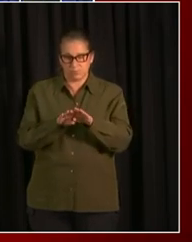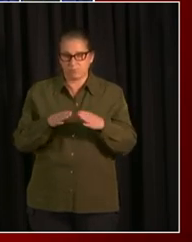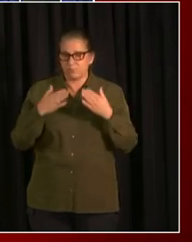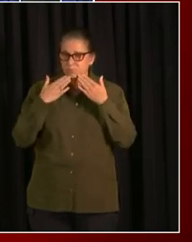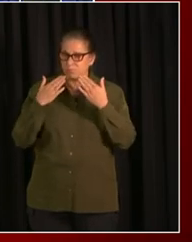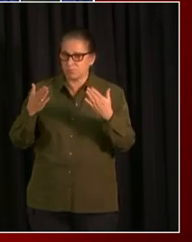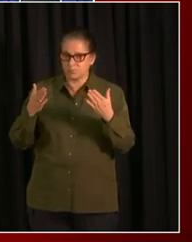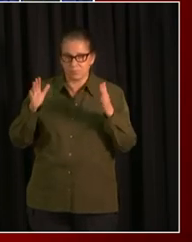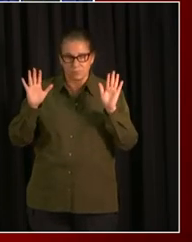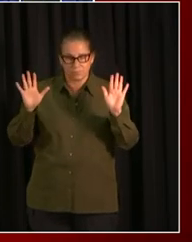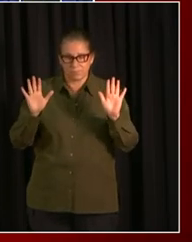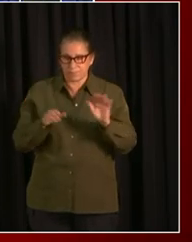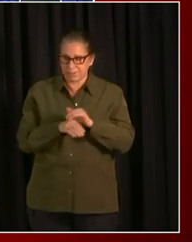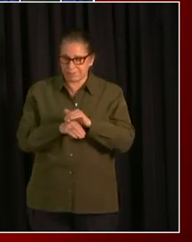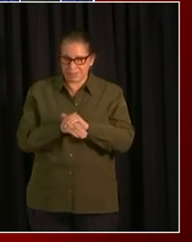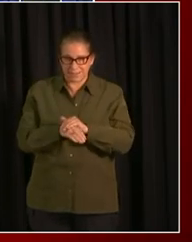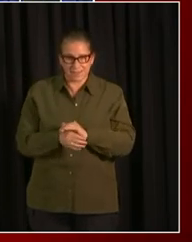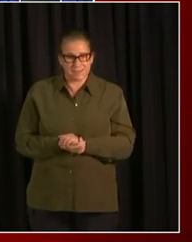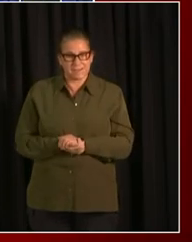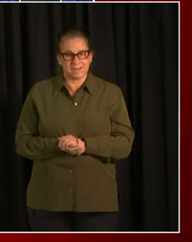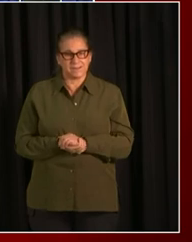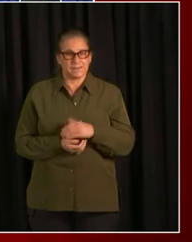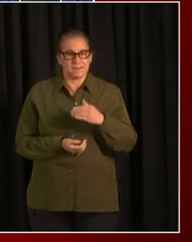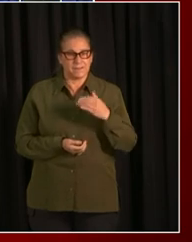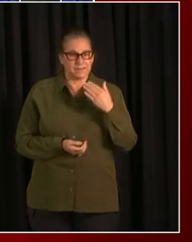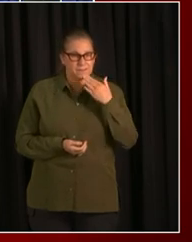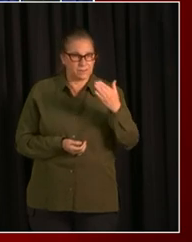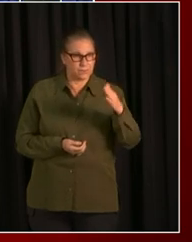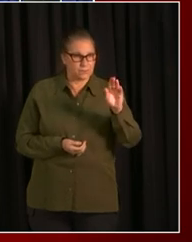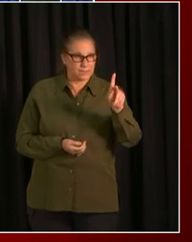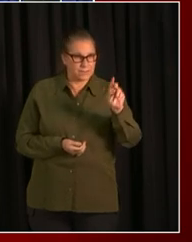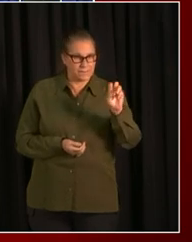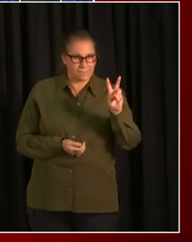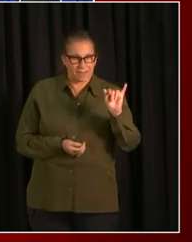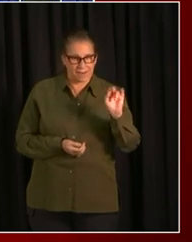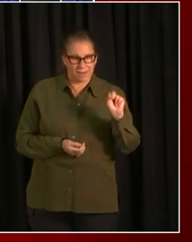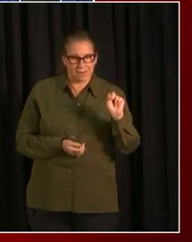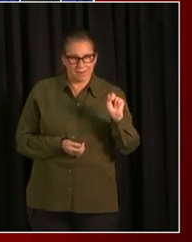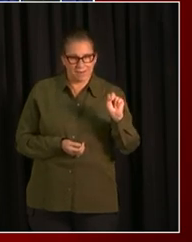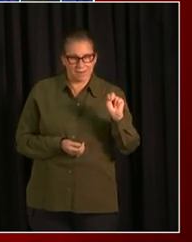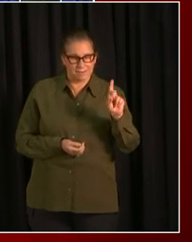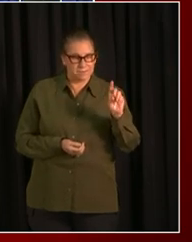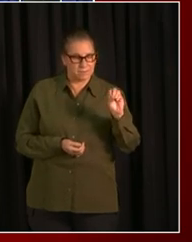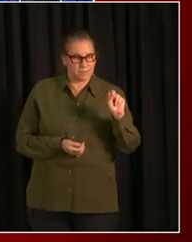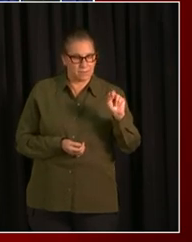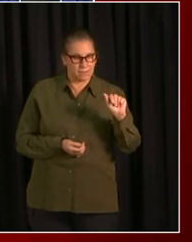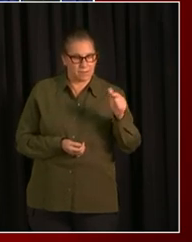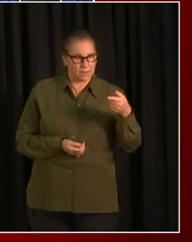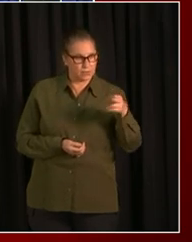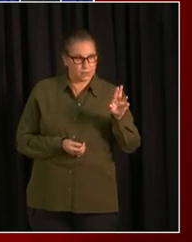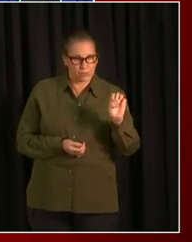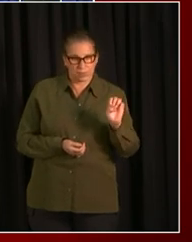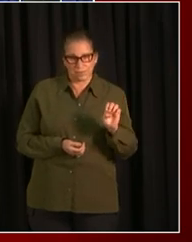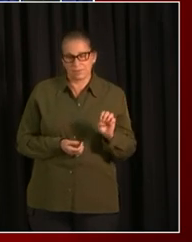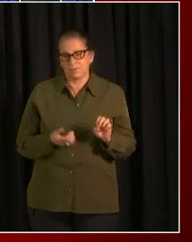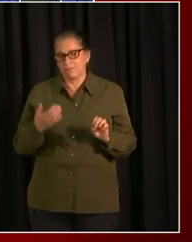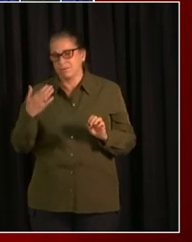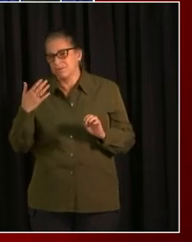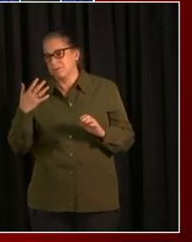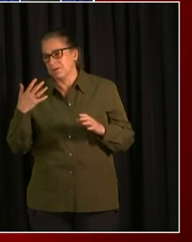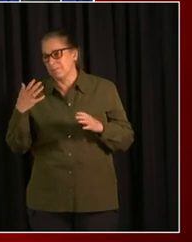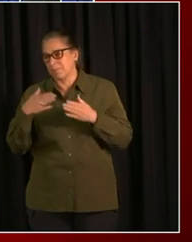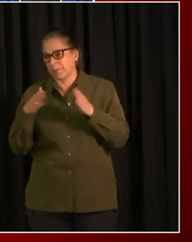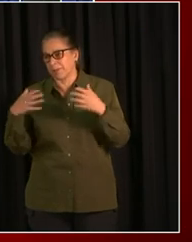but want to thank the city administrator, Director Rodriguez, and our DC Health team for being on with us this